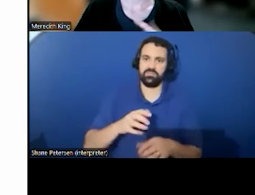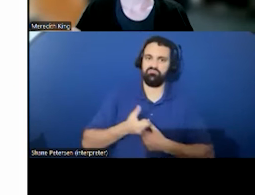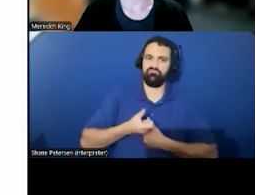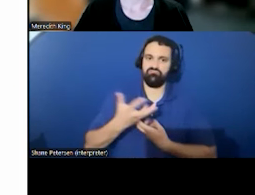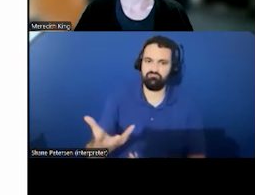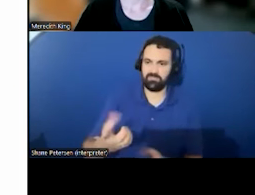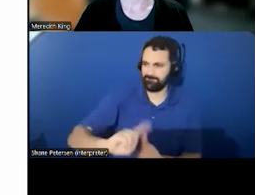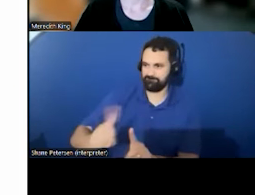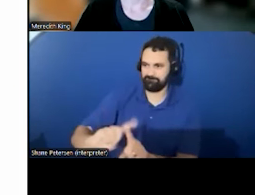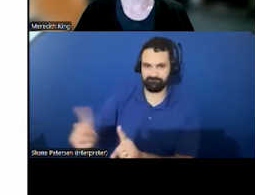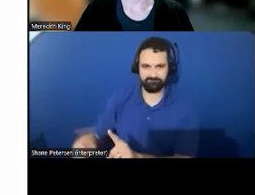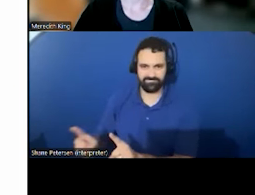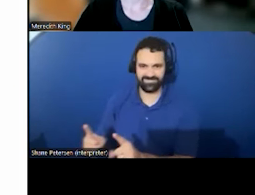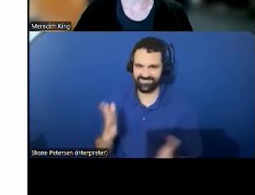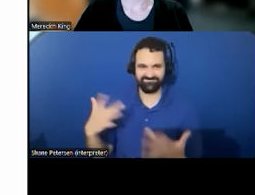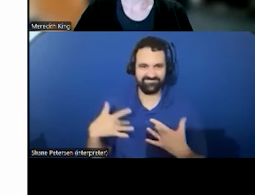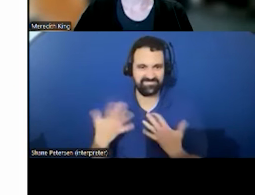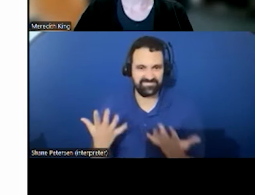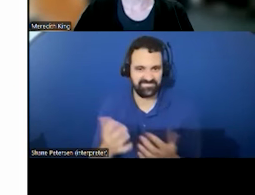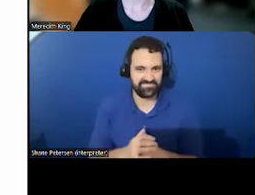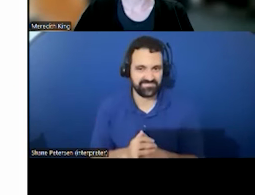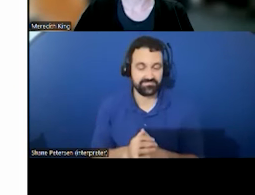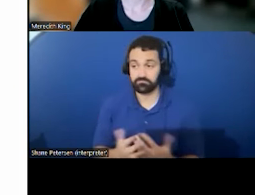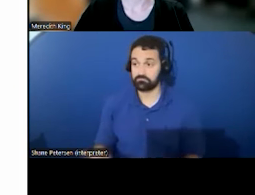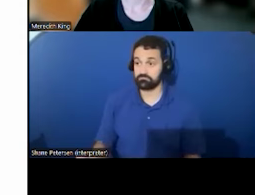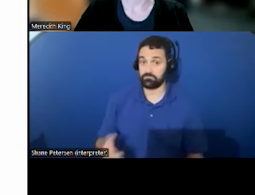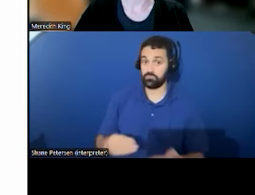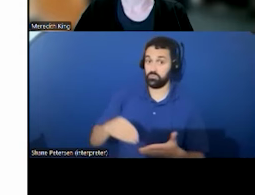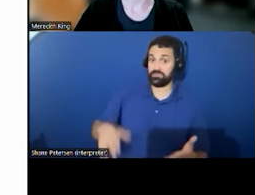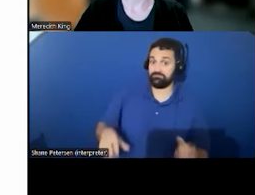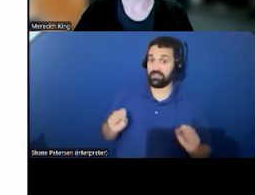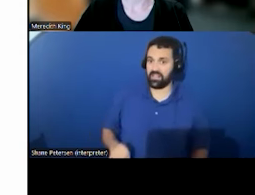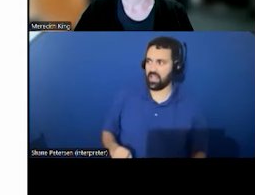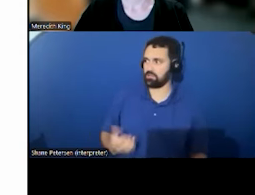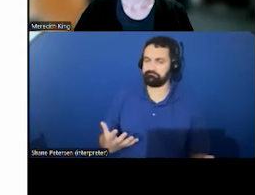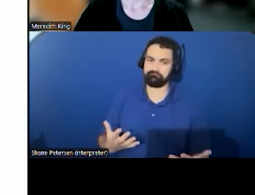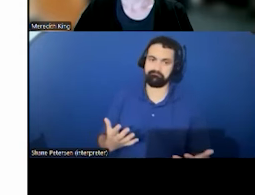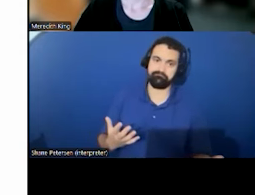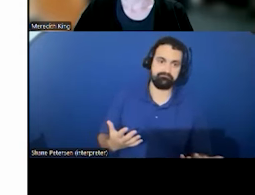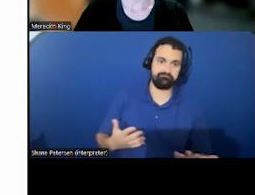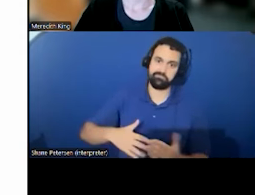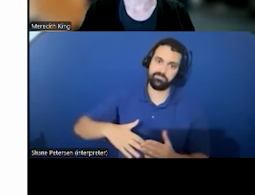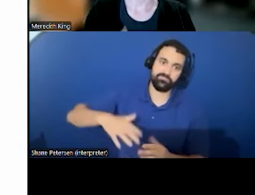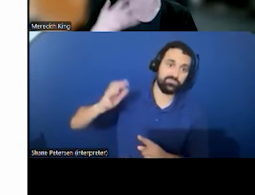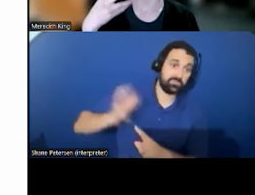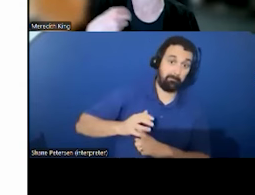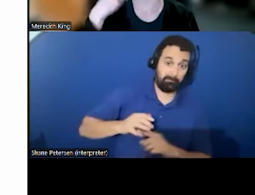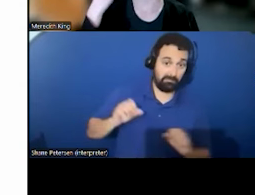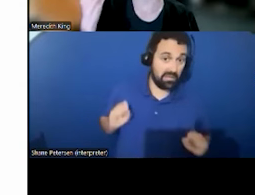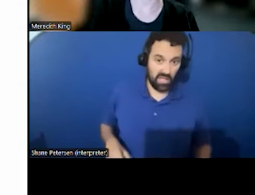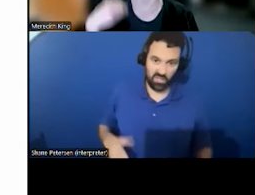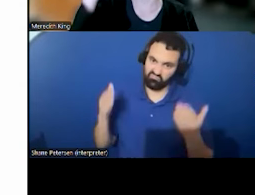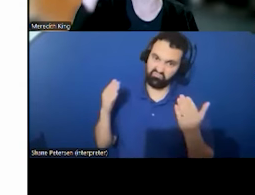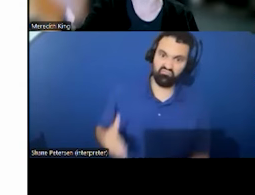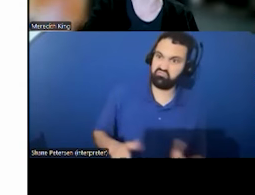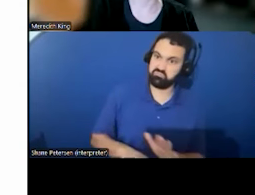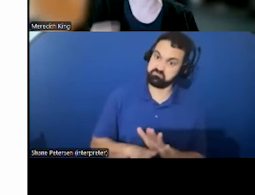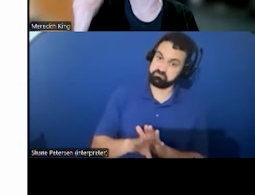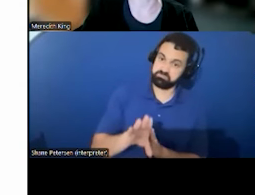and expression asks, can students show mastery in more than one way? Action and expression is about how